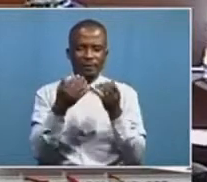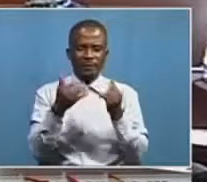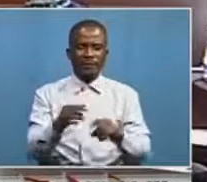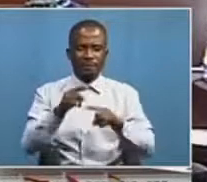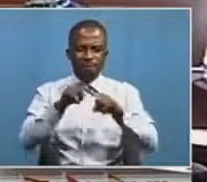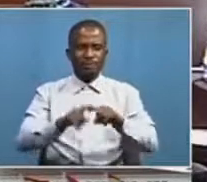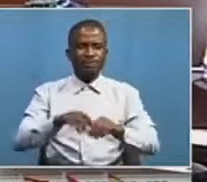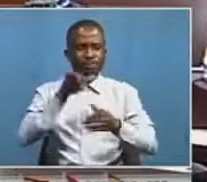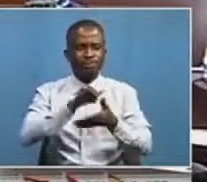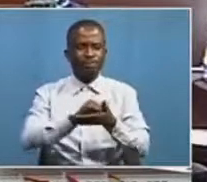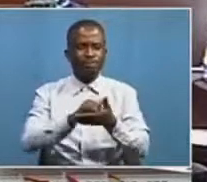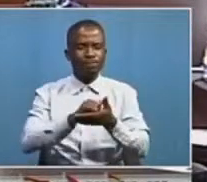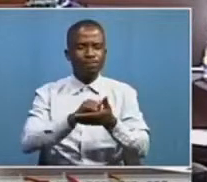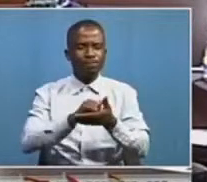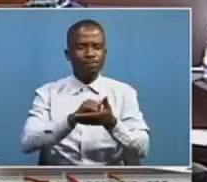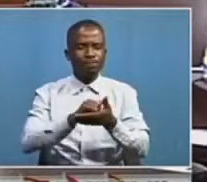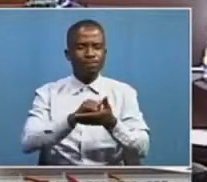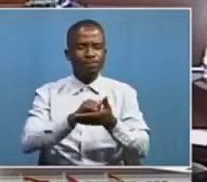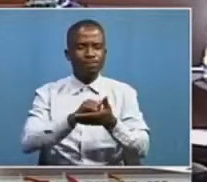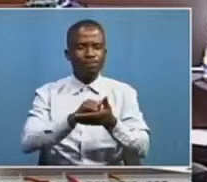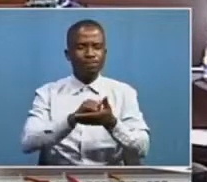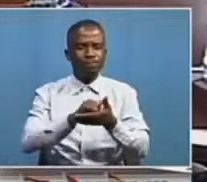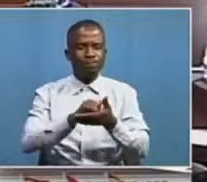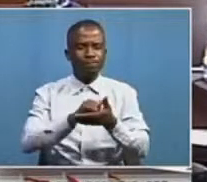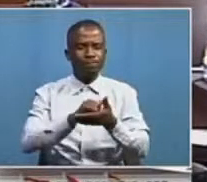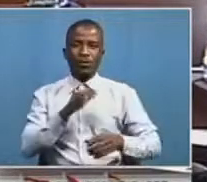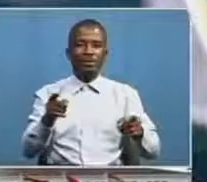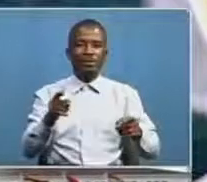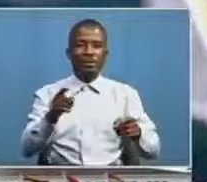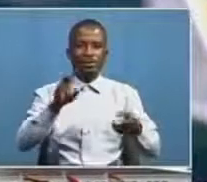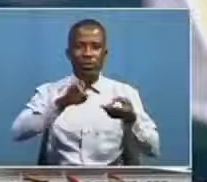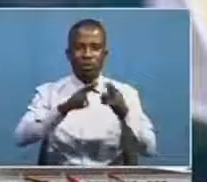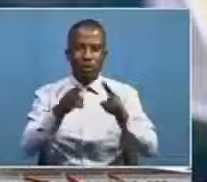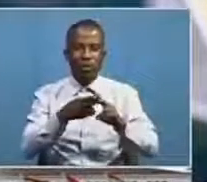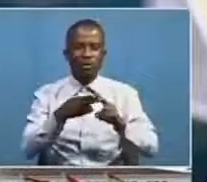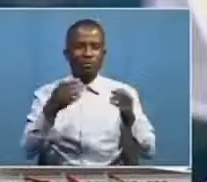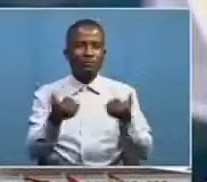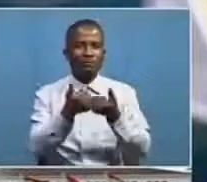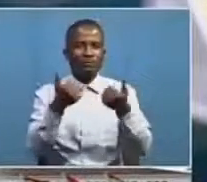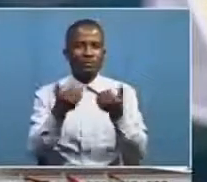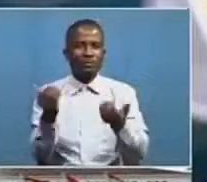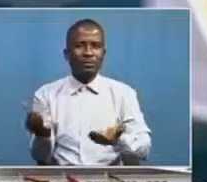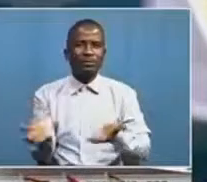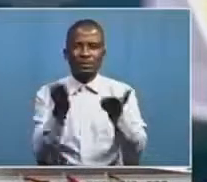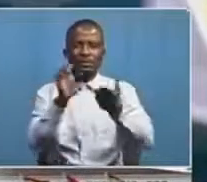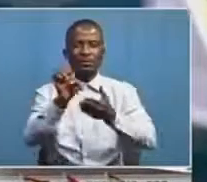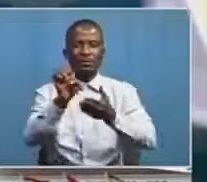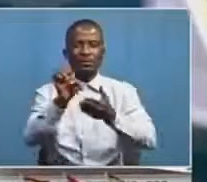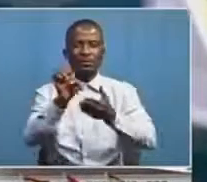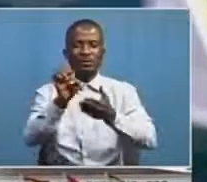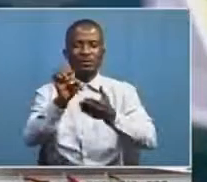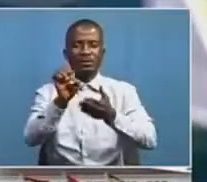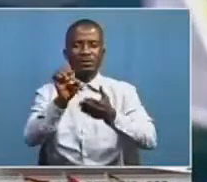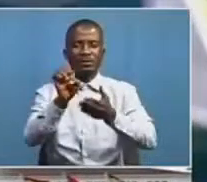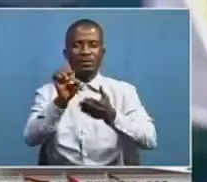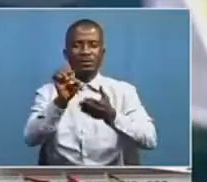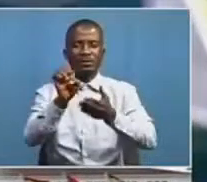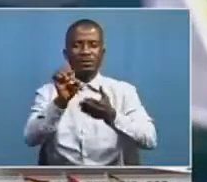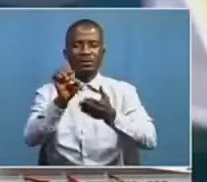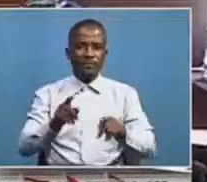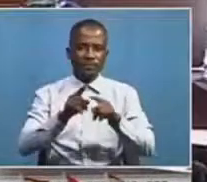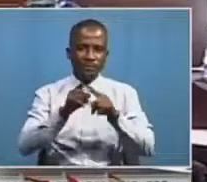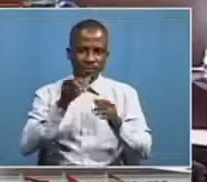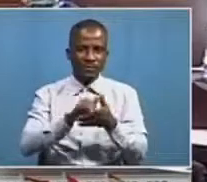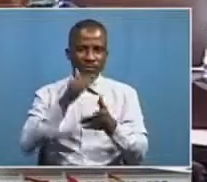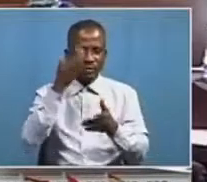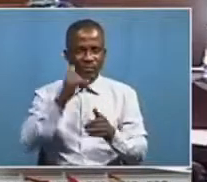him, the petitioner did not come to court to challenge the valid data presented by the chairperson of the first respondent. That is